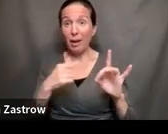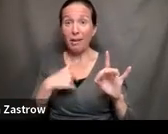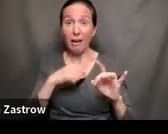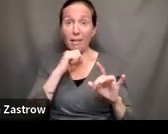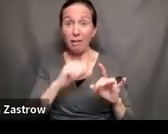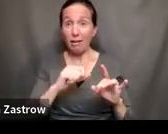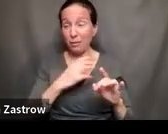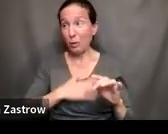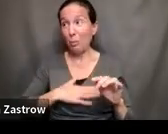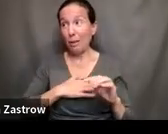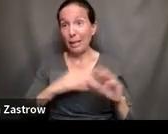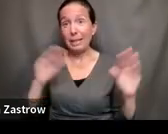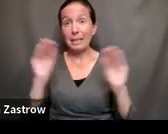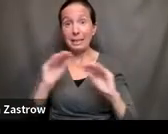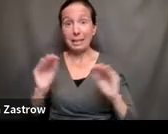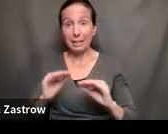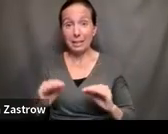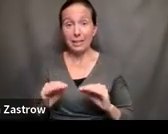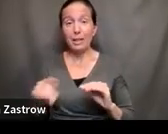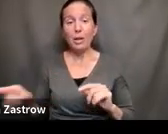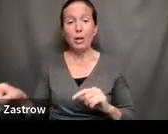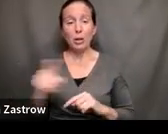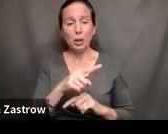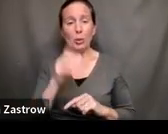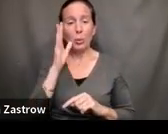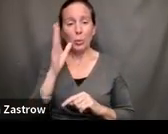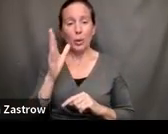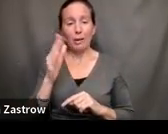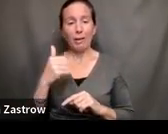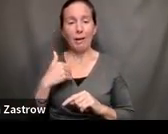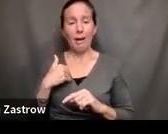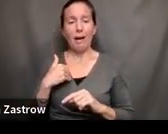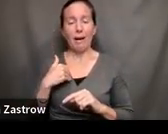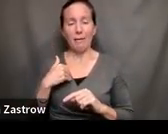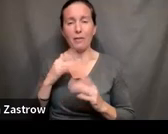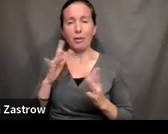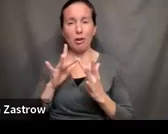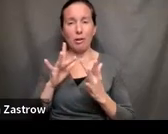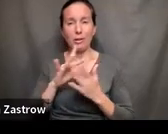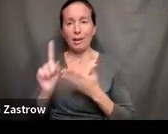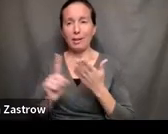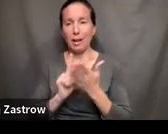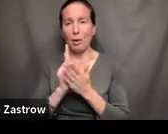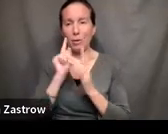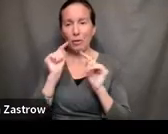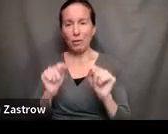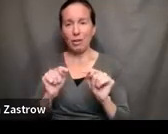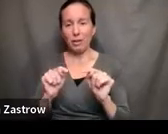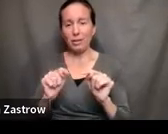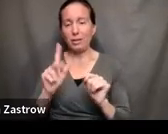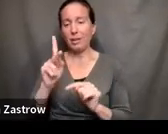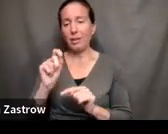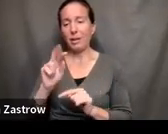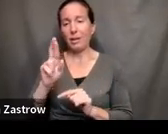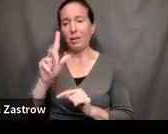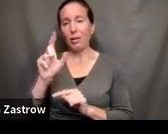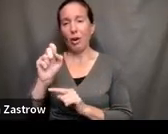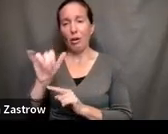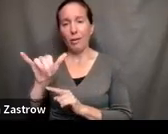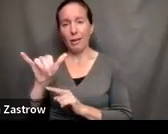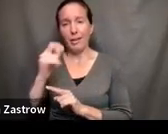feedback. And you will also get a contact hour for being here. And Carly just put that link in the